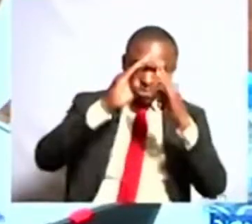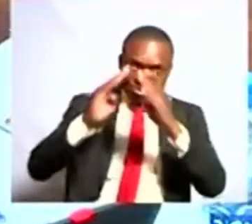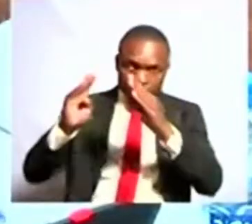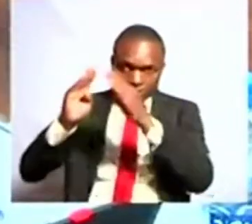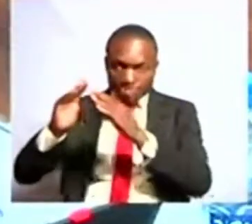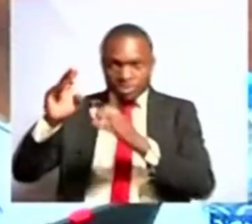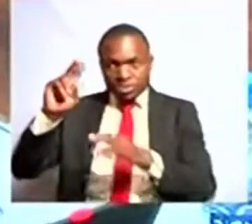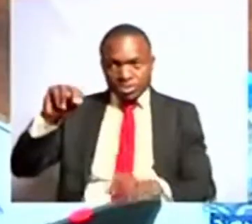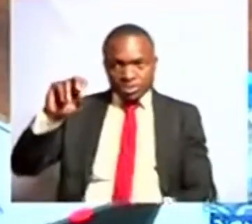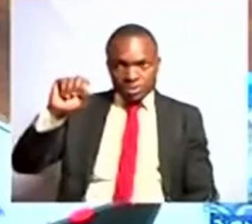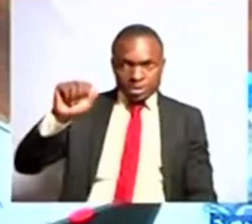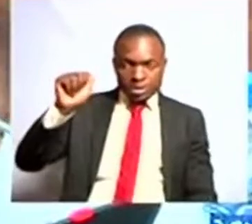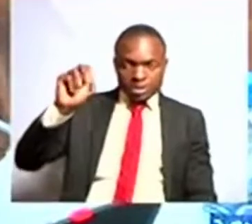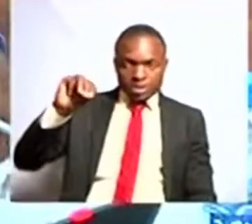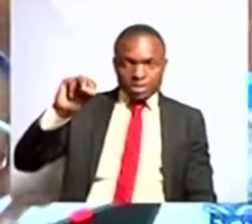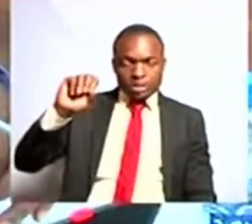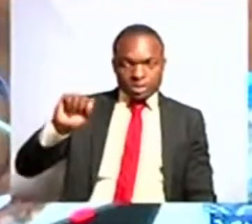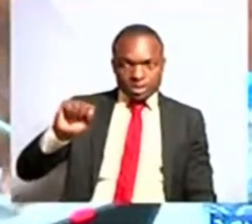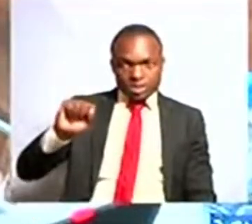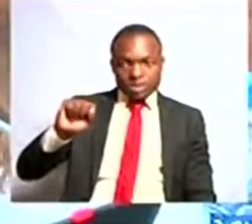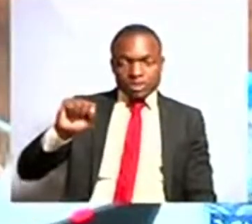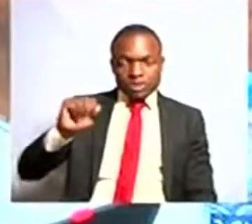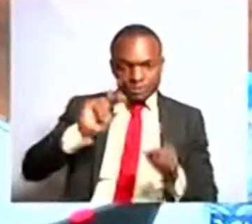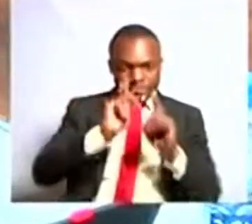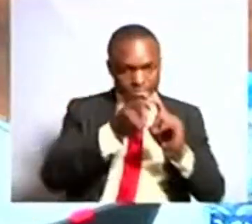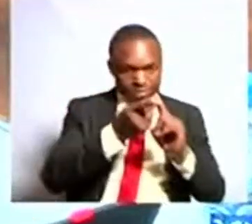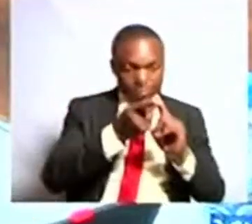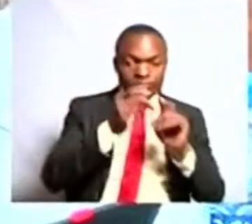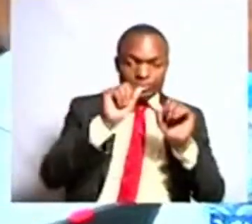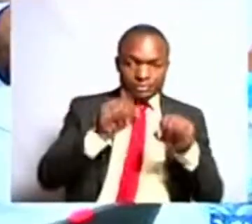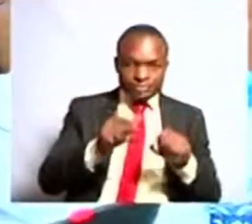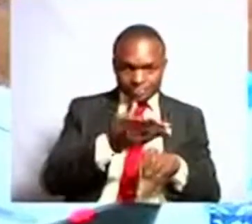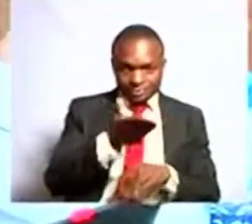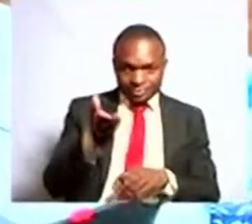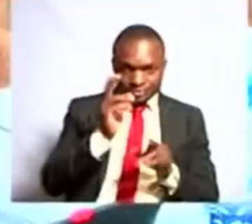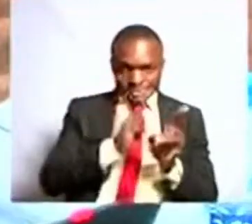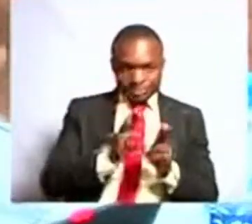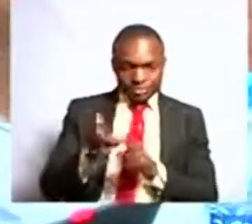district. Yes, take up those questions. I think we need to move that action.